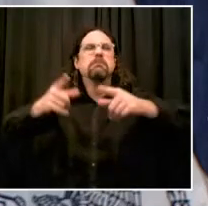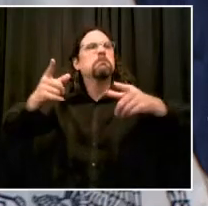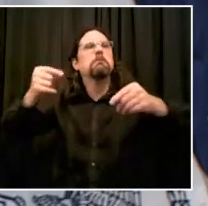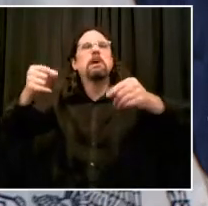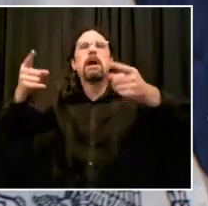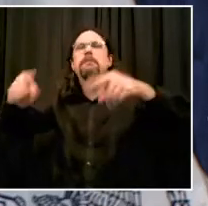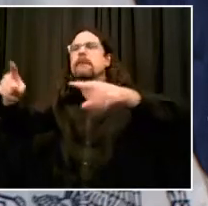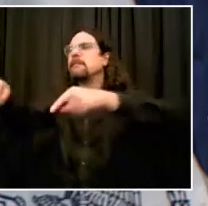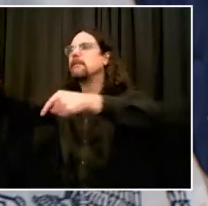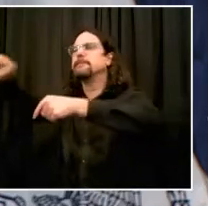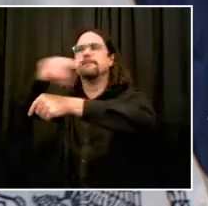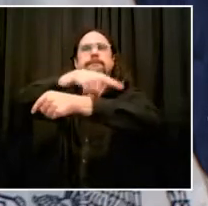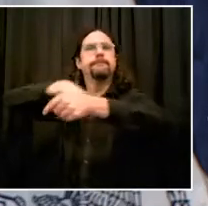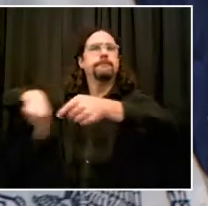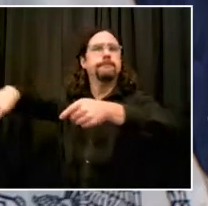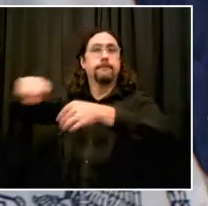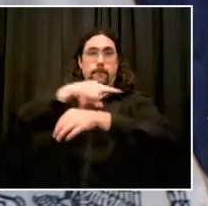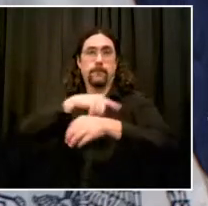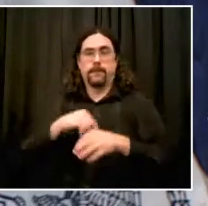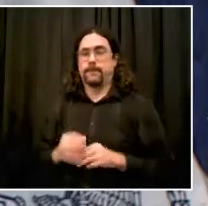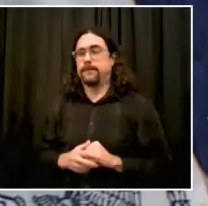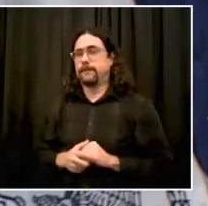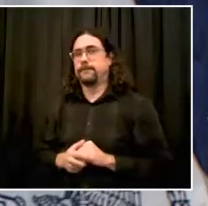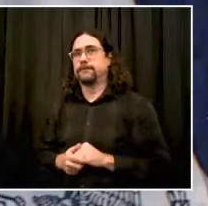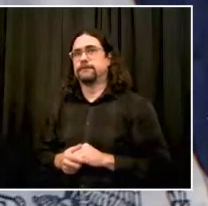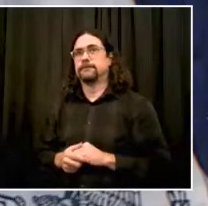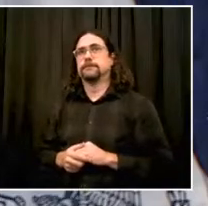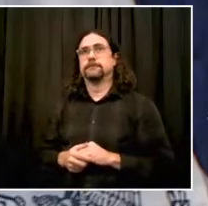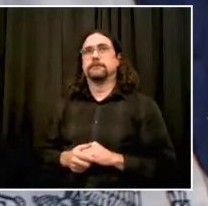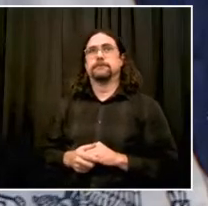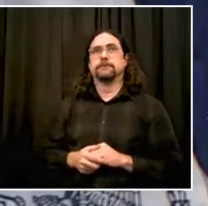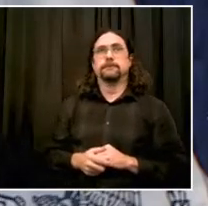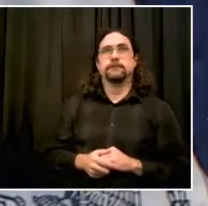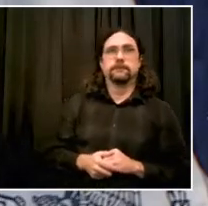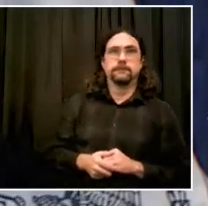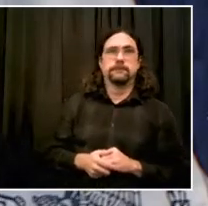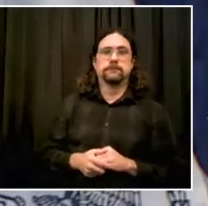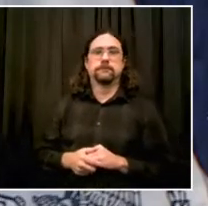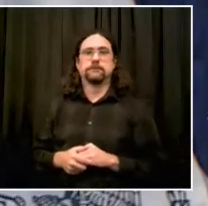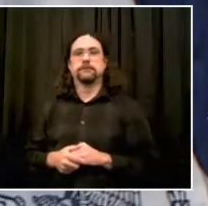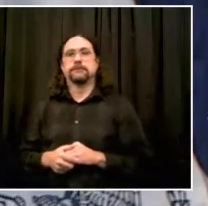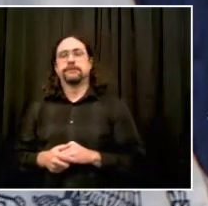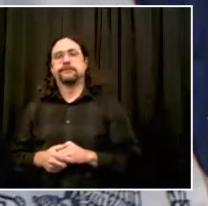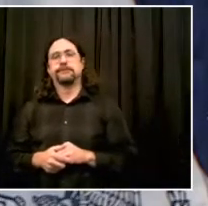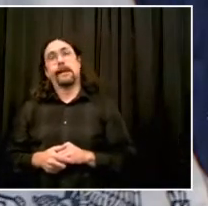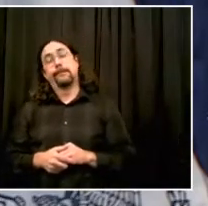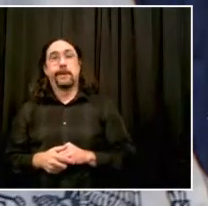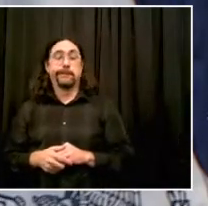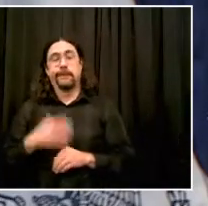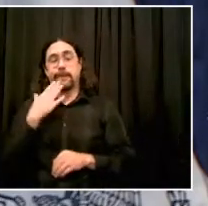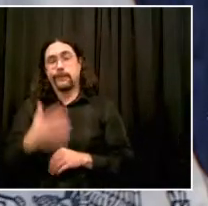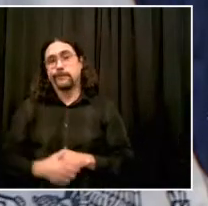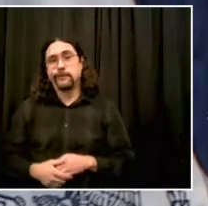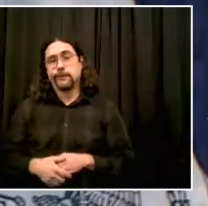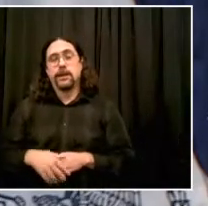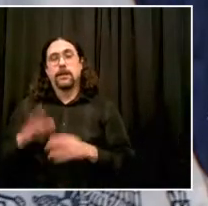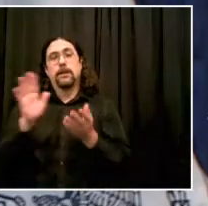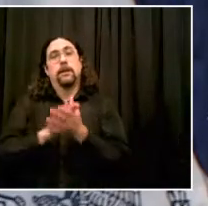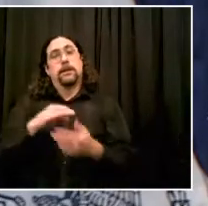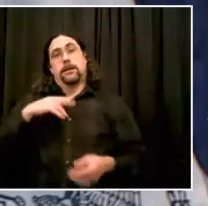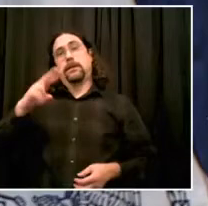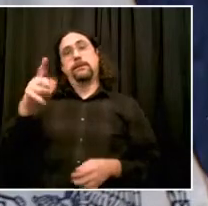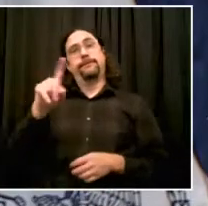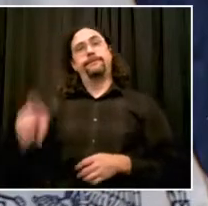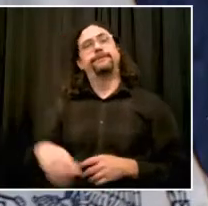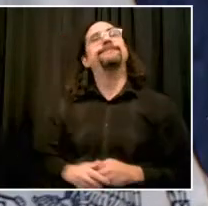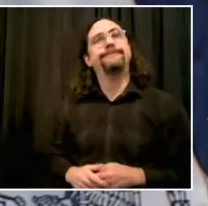Okay, thanks. And then my second question is, there are oral arguments today in a case that Eric Garner's family brought against